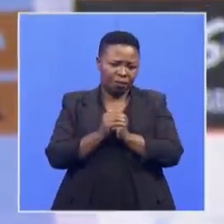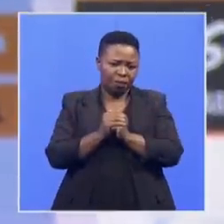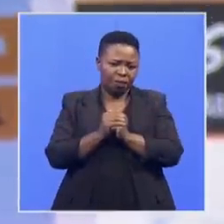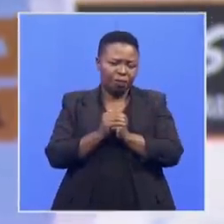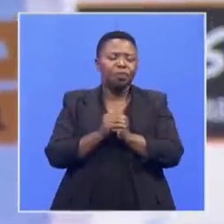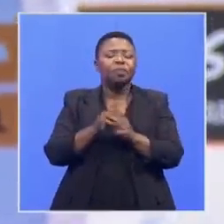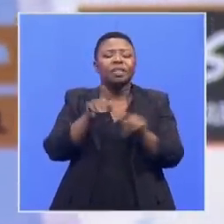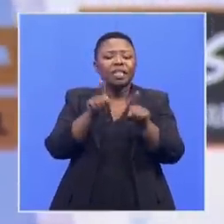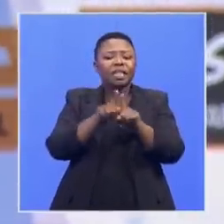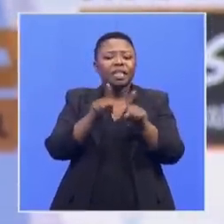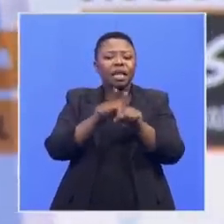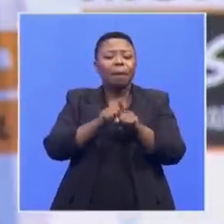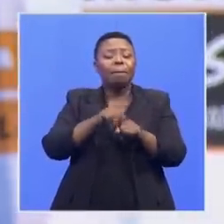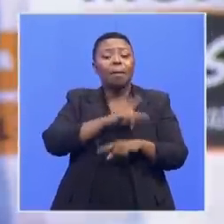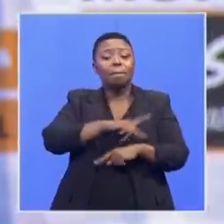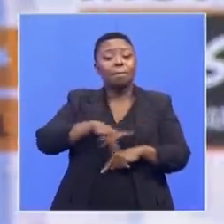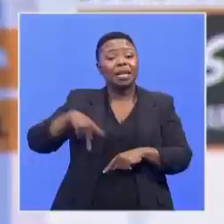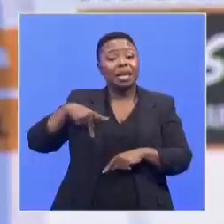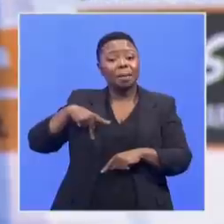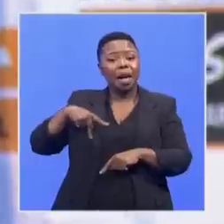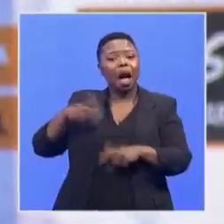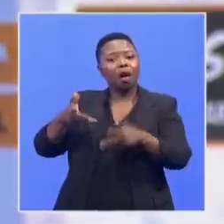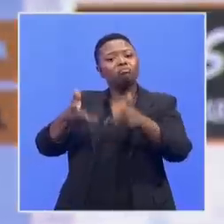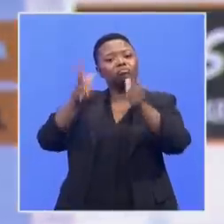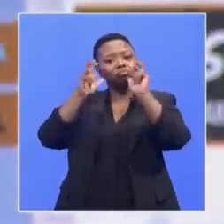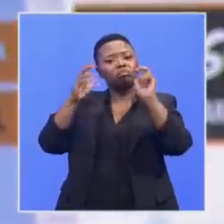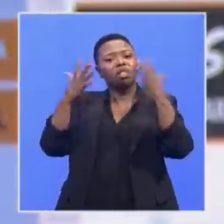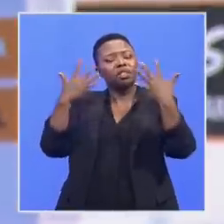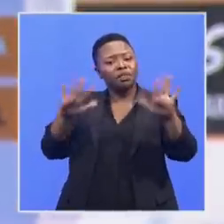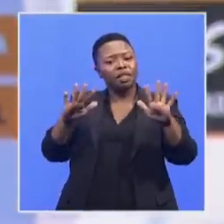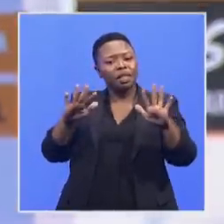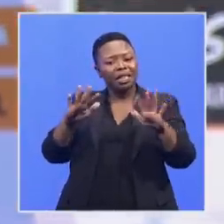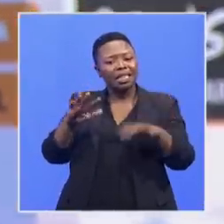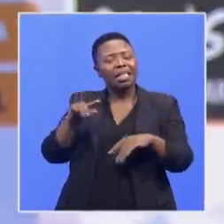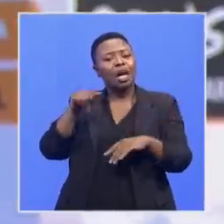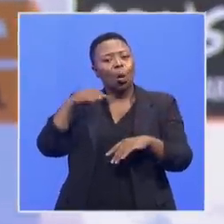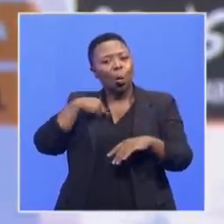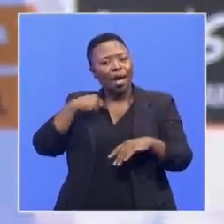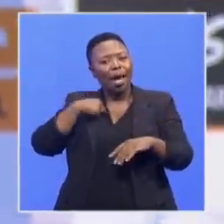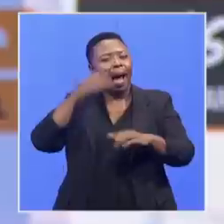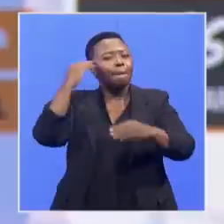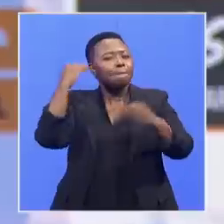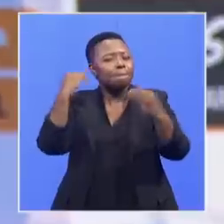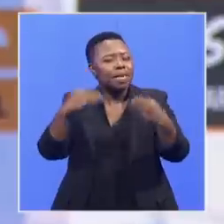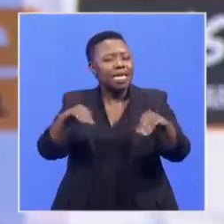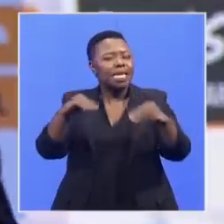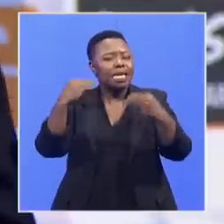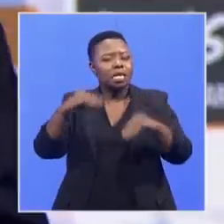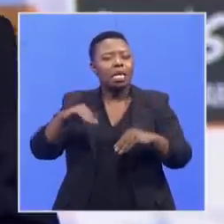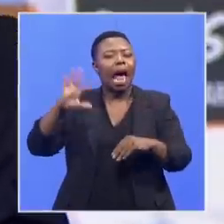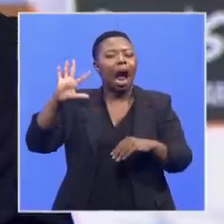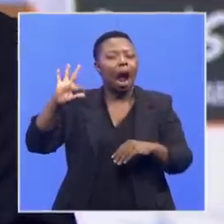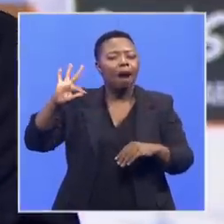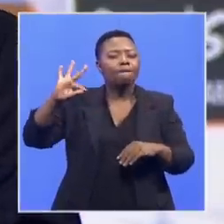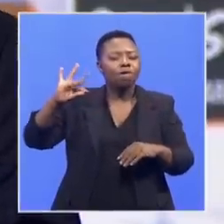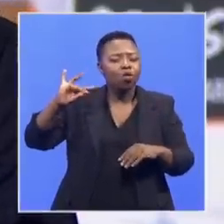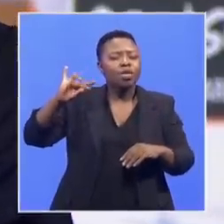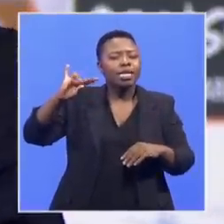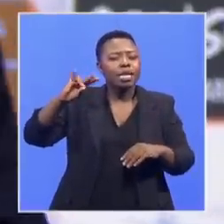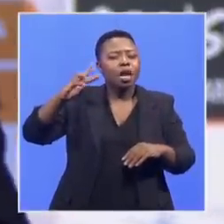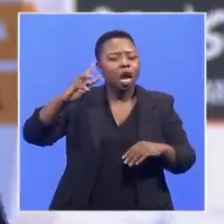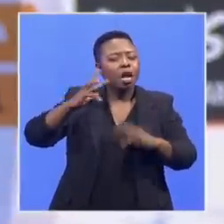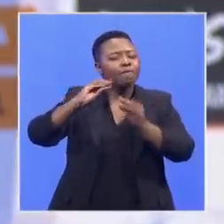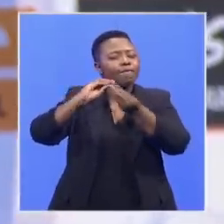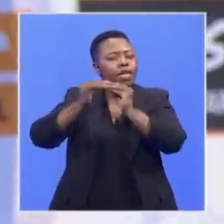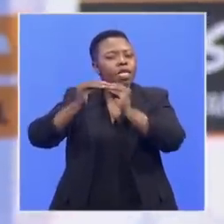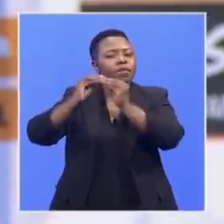from premier ya rona a re sebetsanang le ona letsatsi le letsatsi. Le